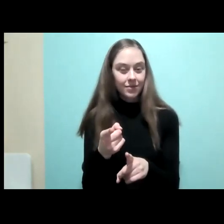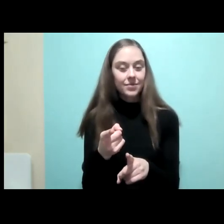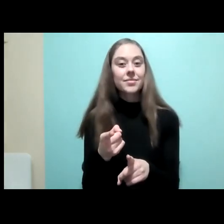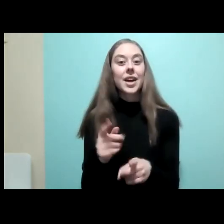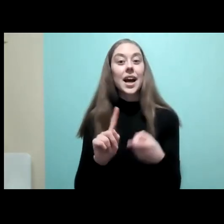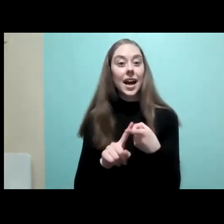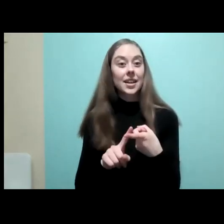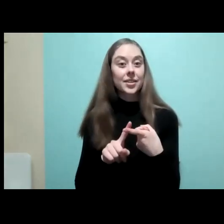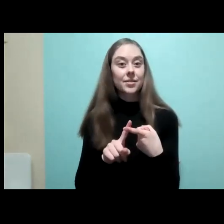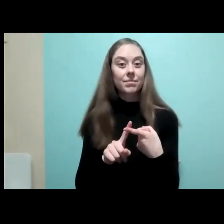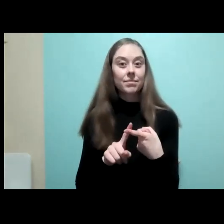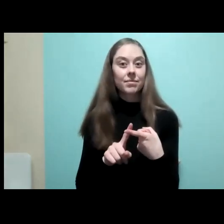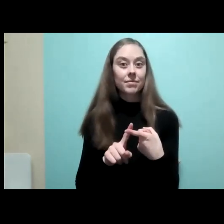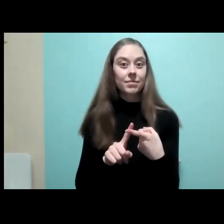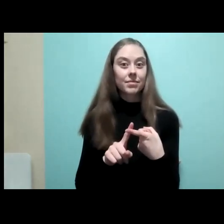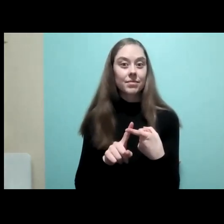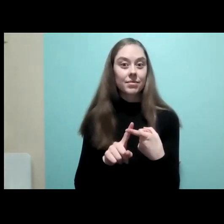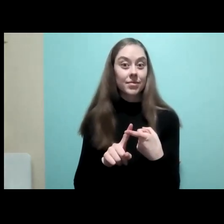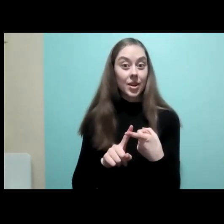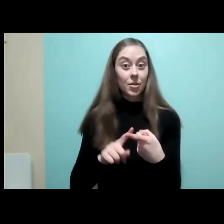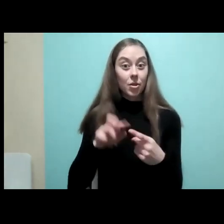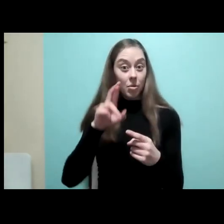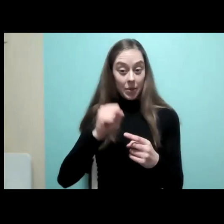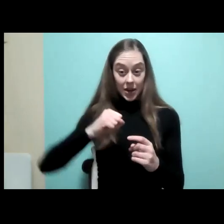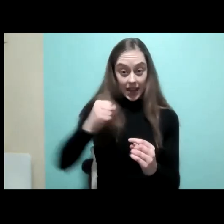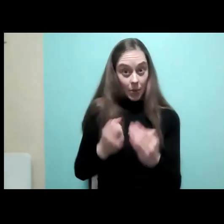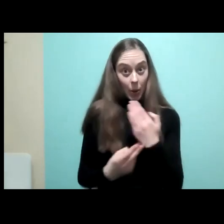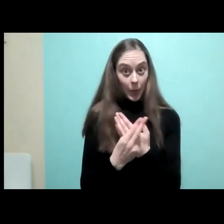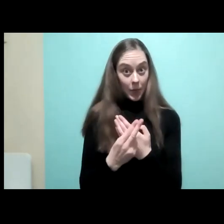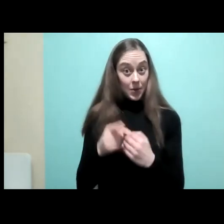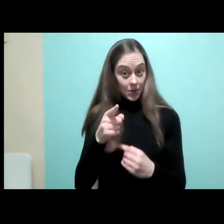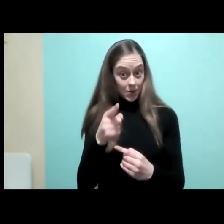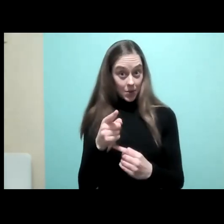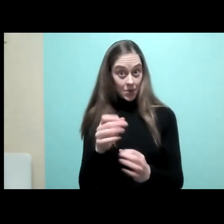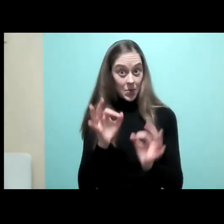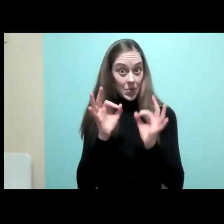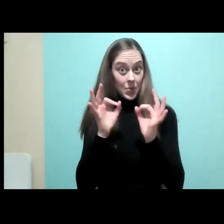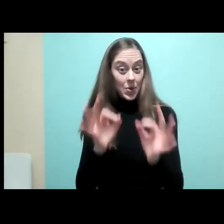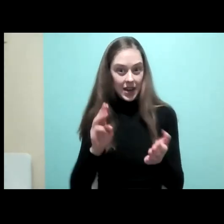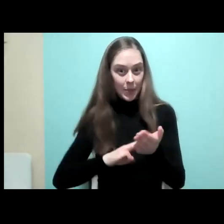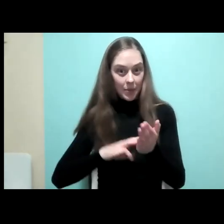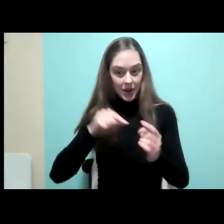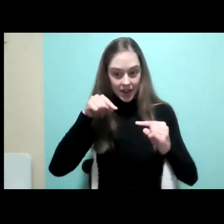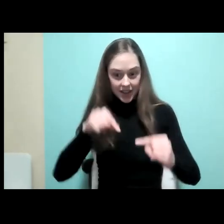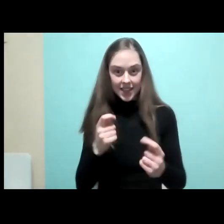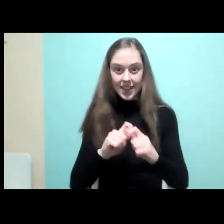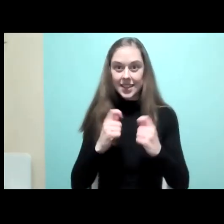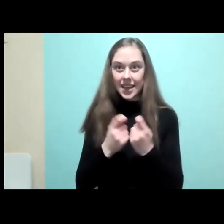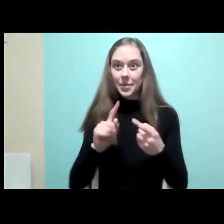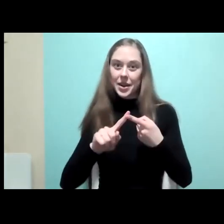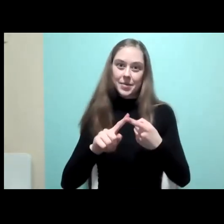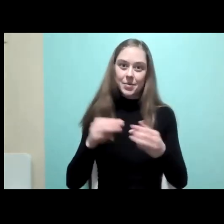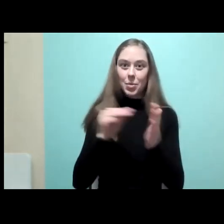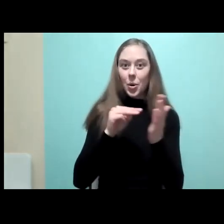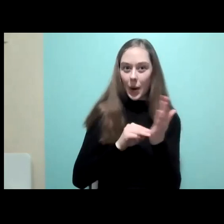And keep it up. Keep it up. You've been an absolutely brilliant member of this program, of